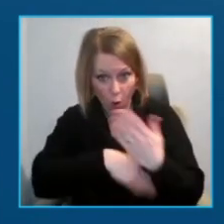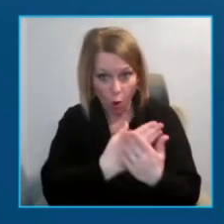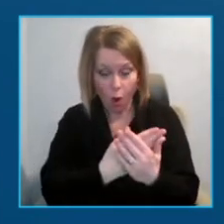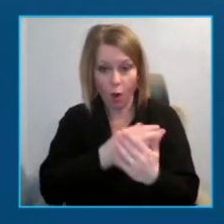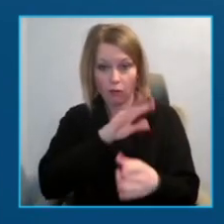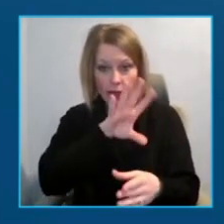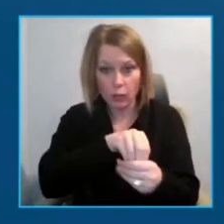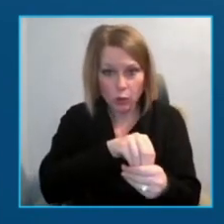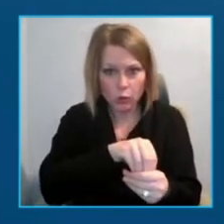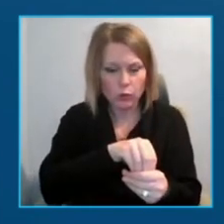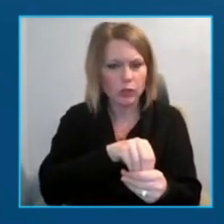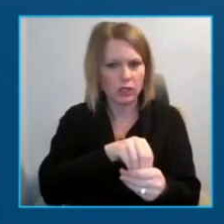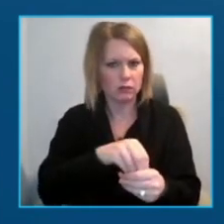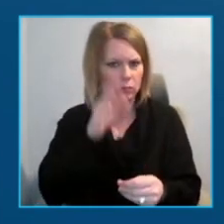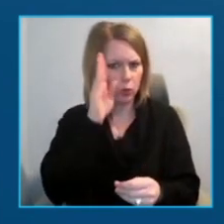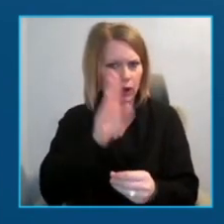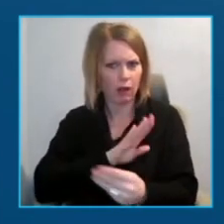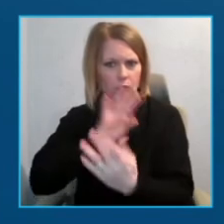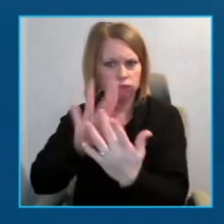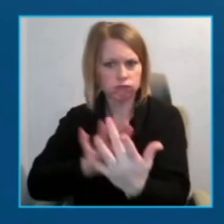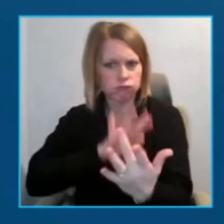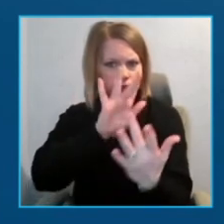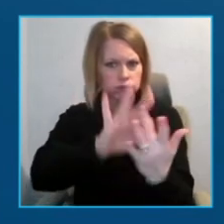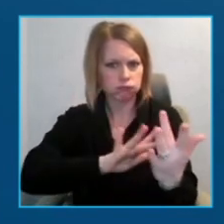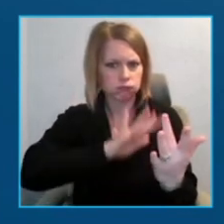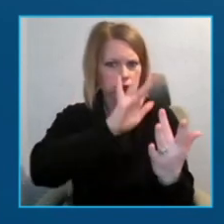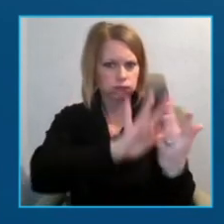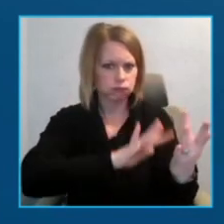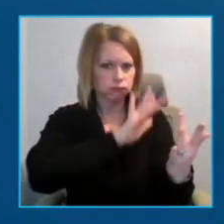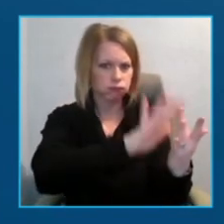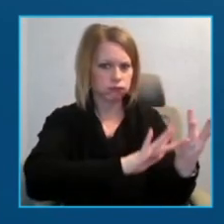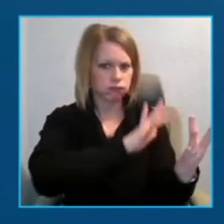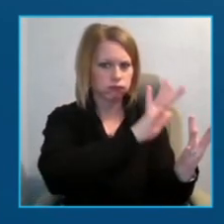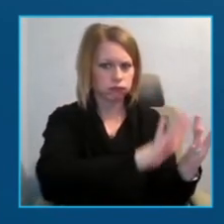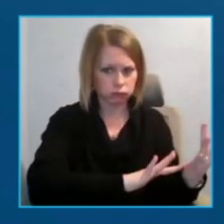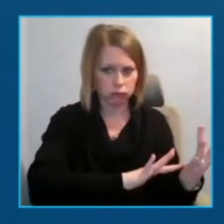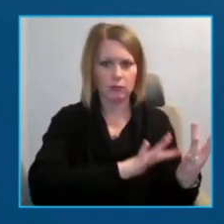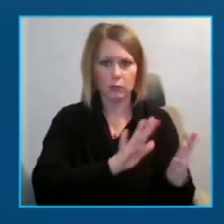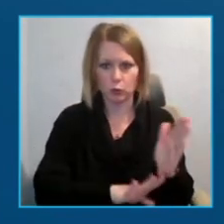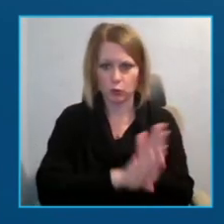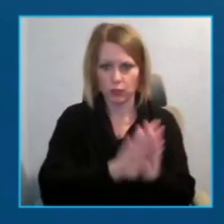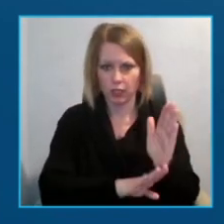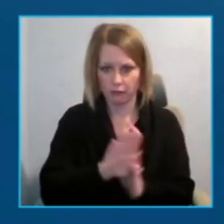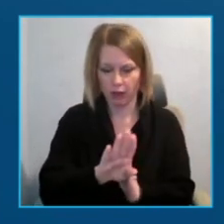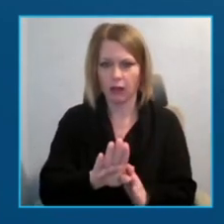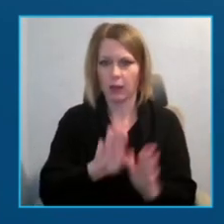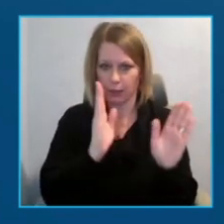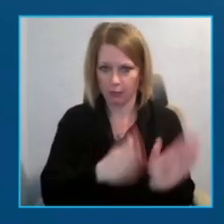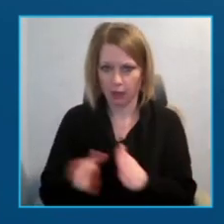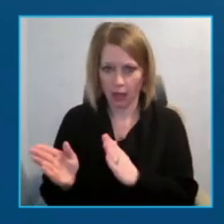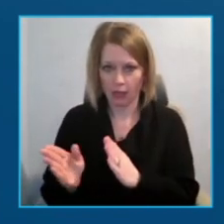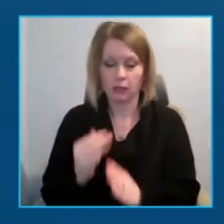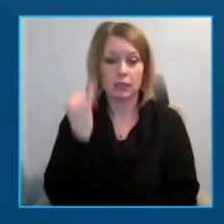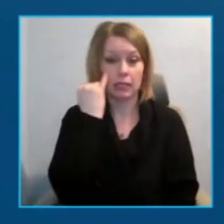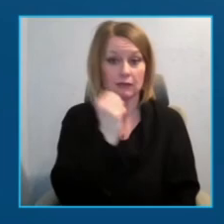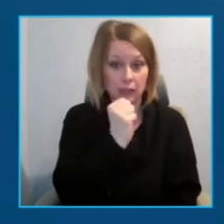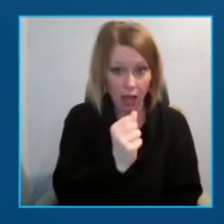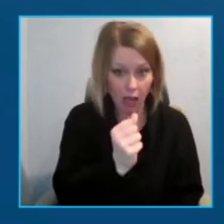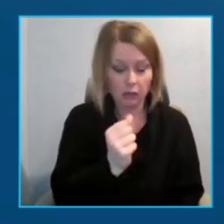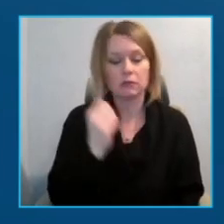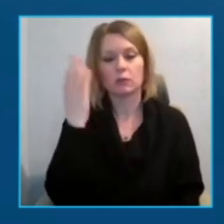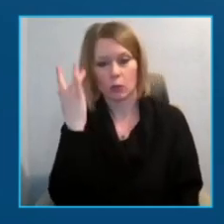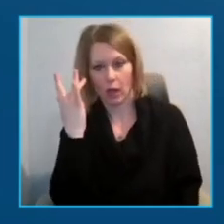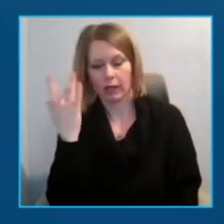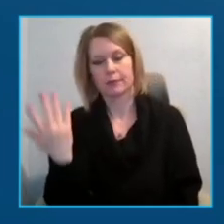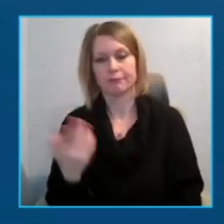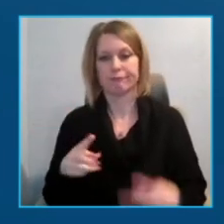be reached out to in the process of developing the affirmative action plan. And if not, then why not? Those were my questions.